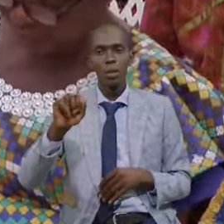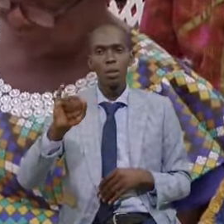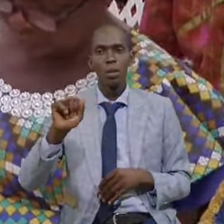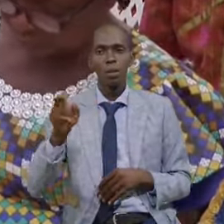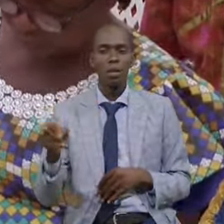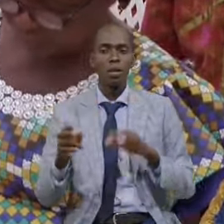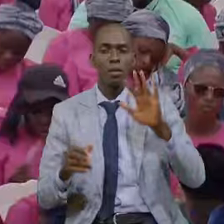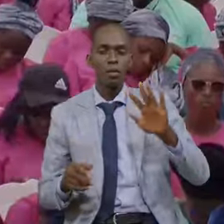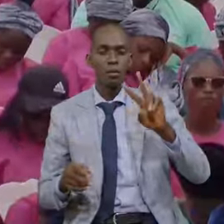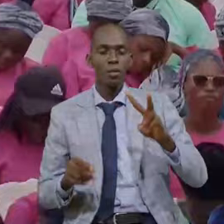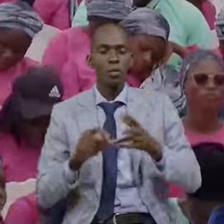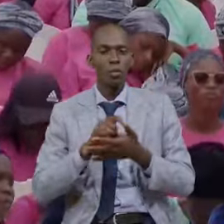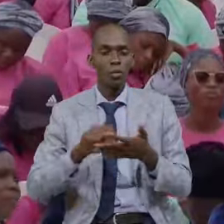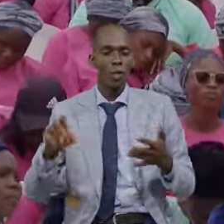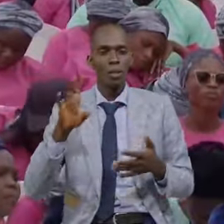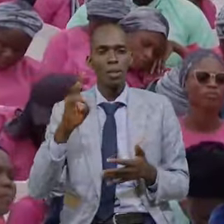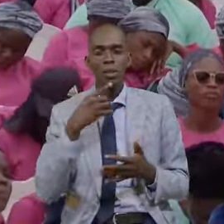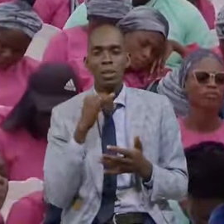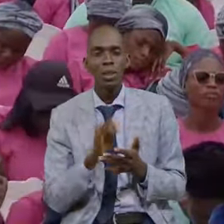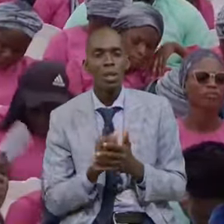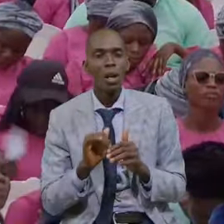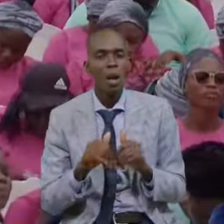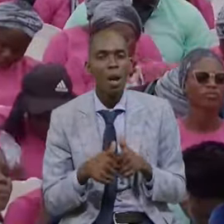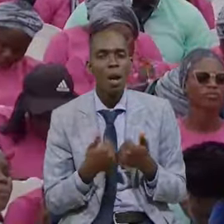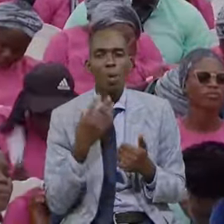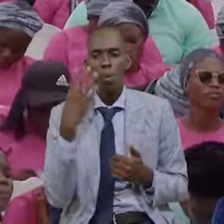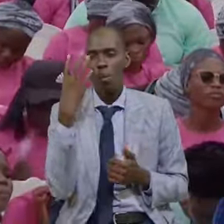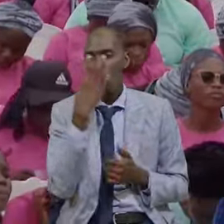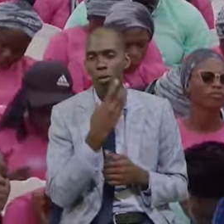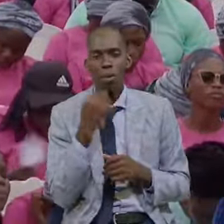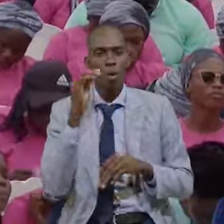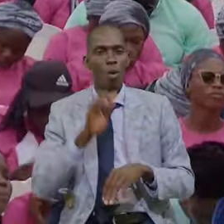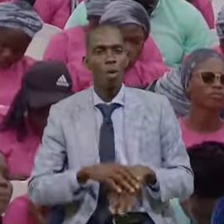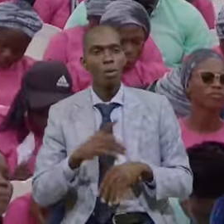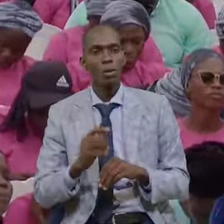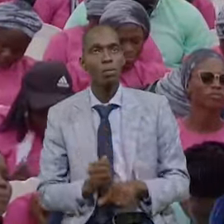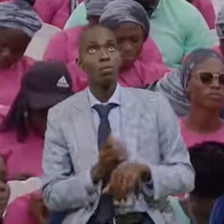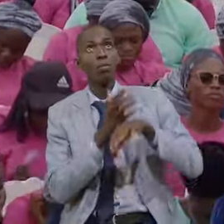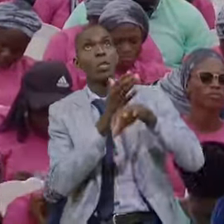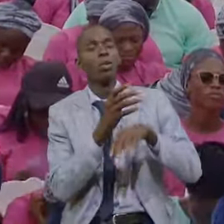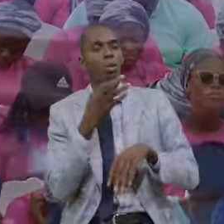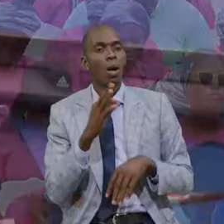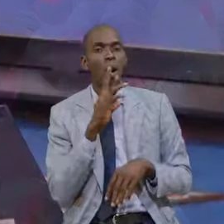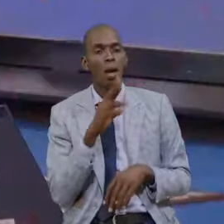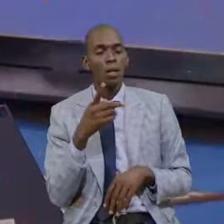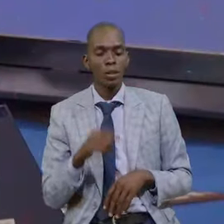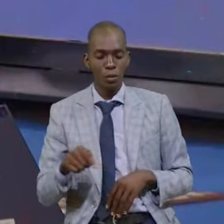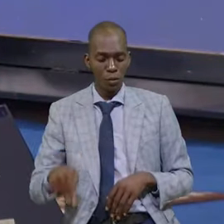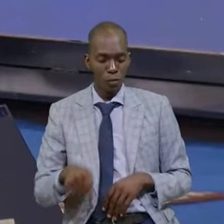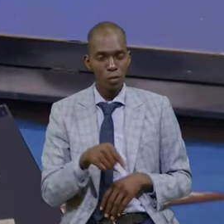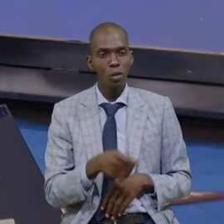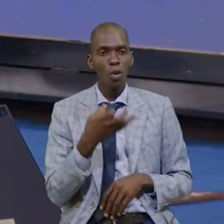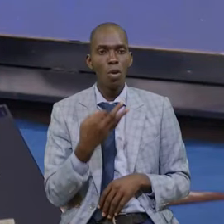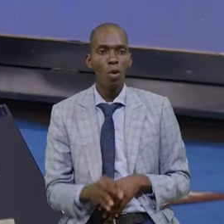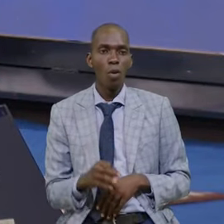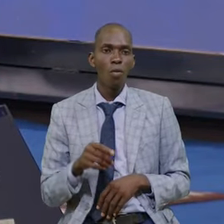It says, how beautiful upon the mountains at the feet of him that